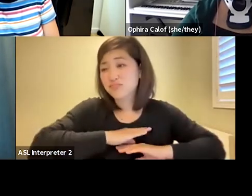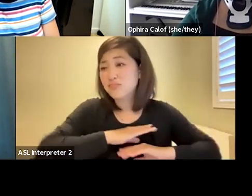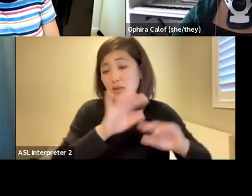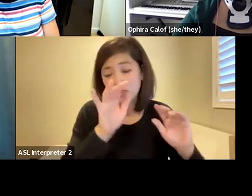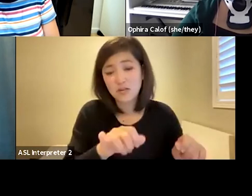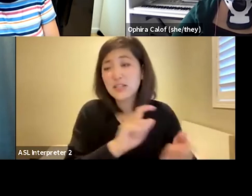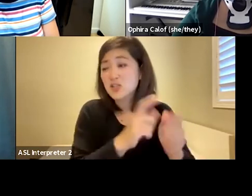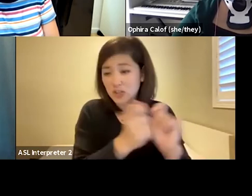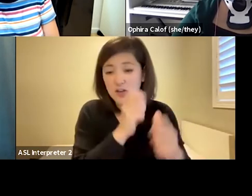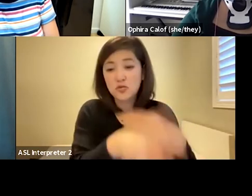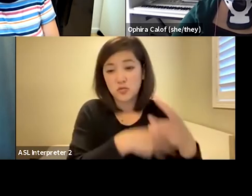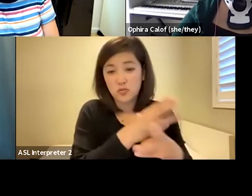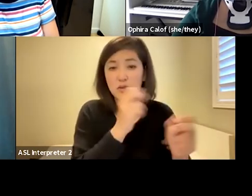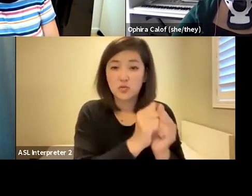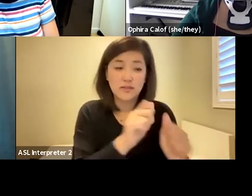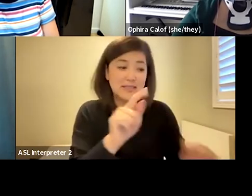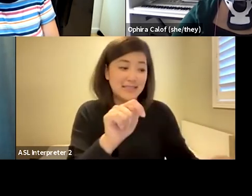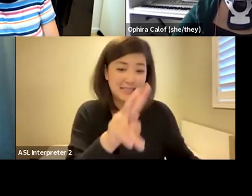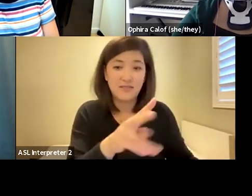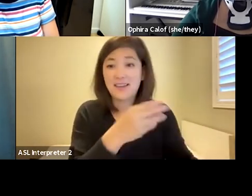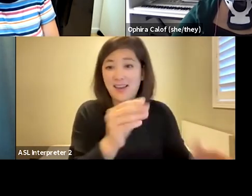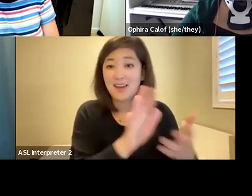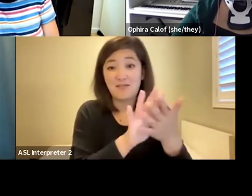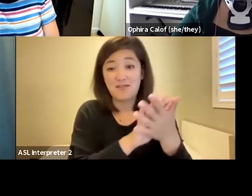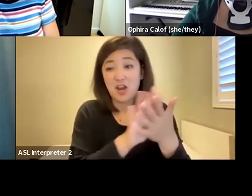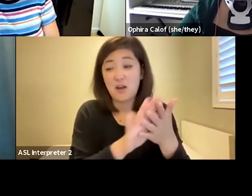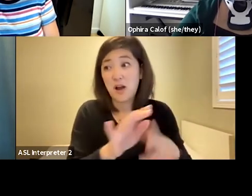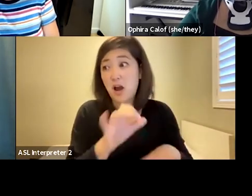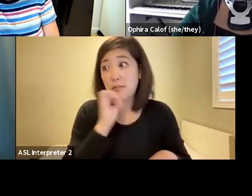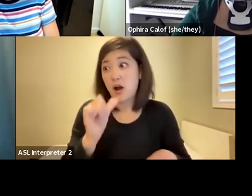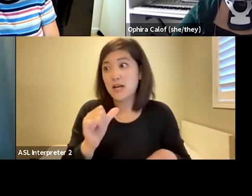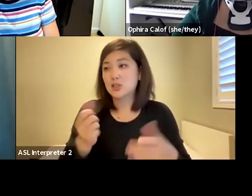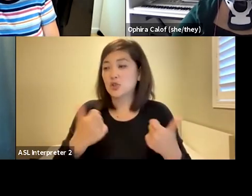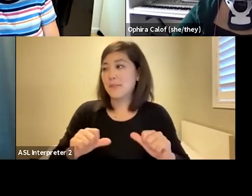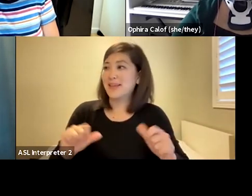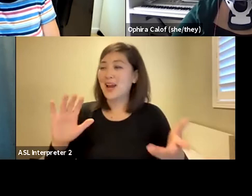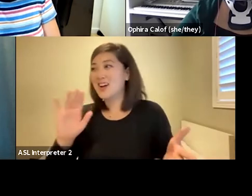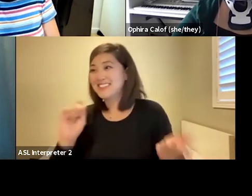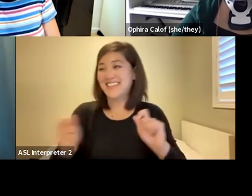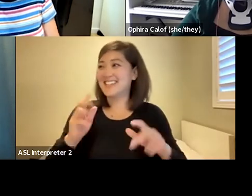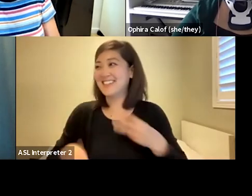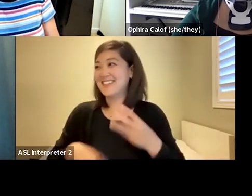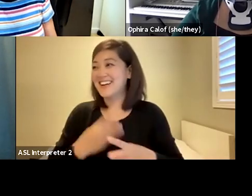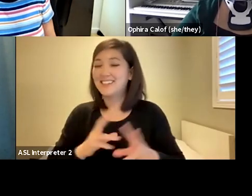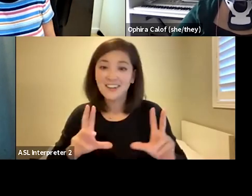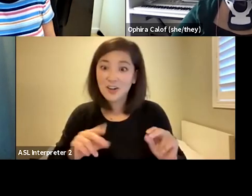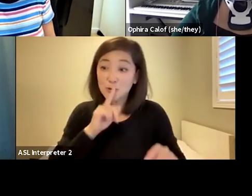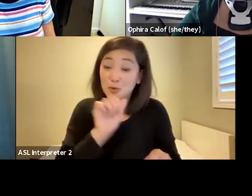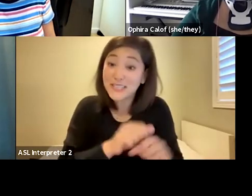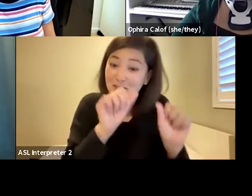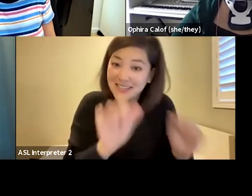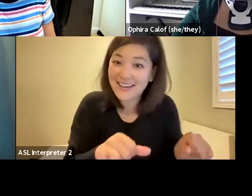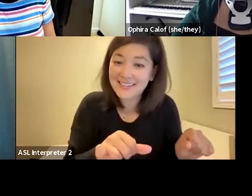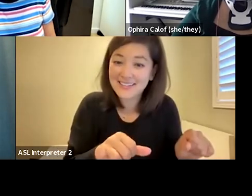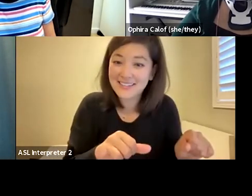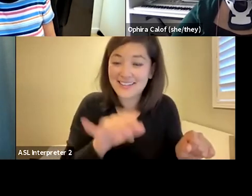and film. And I really mean that. I'm not being dramatic. I mean, if you think about it, TV is a form of media. That media ultimately